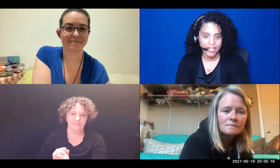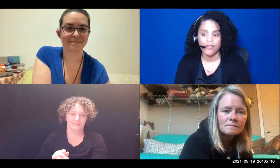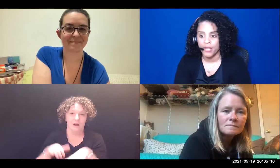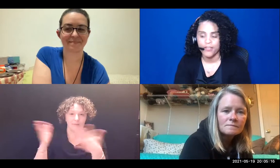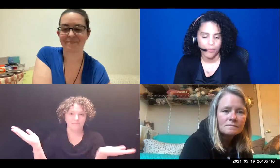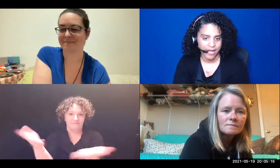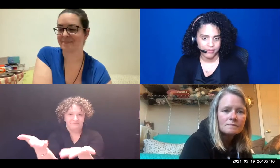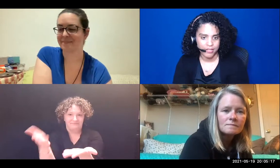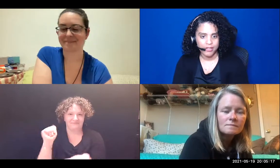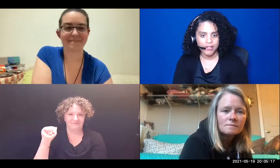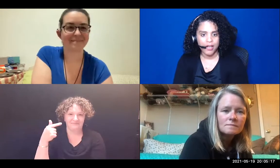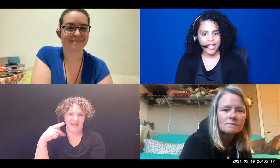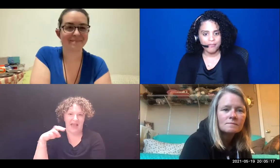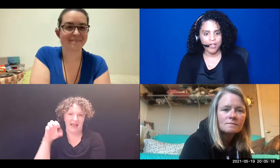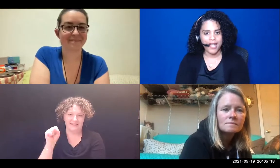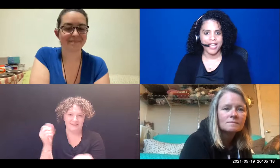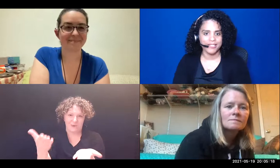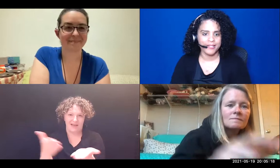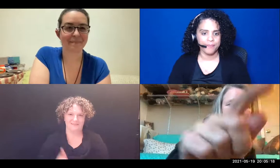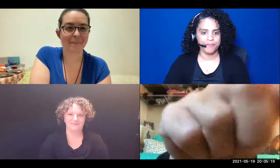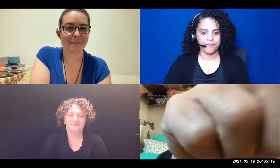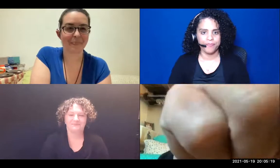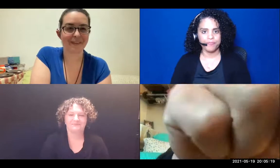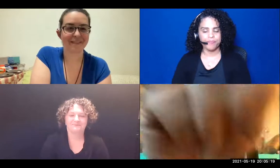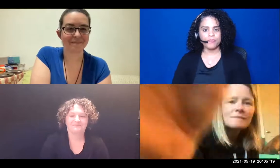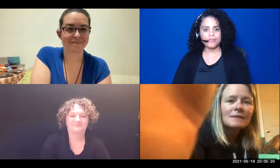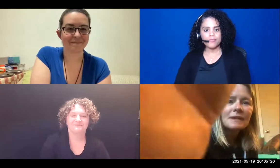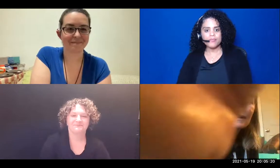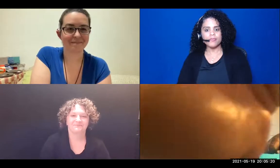questions, either way. Okay, go ahead, Agnes.